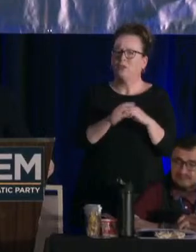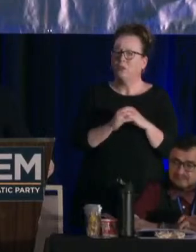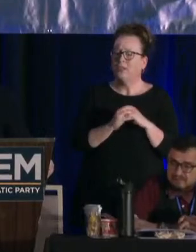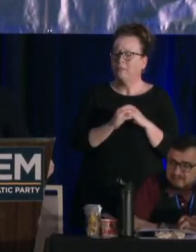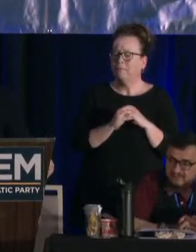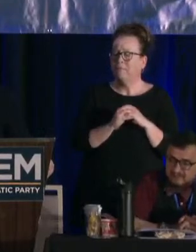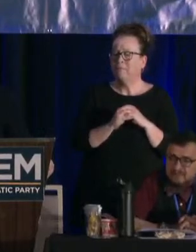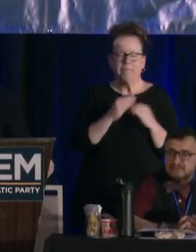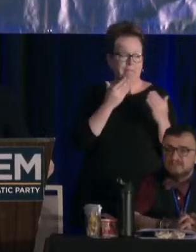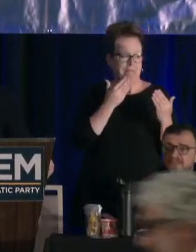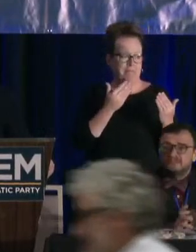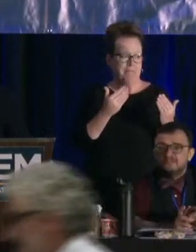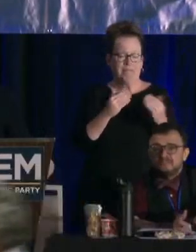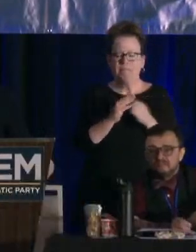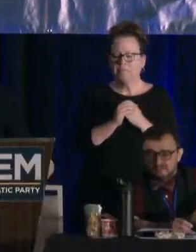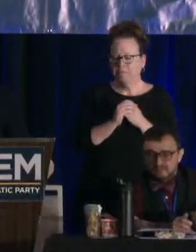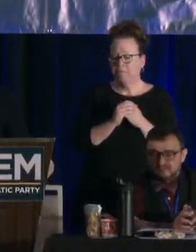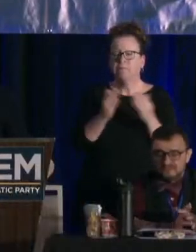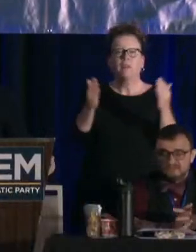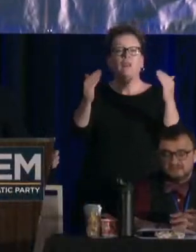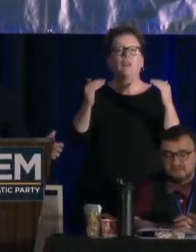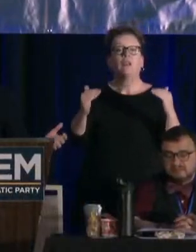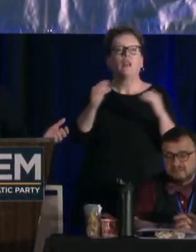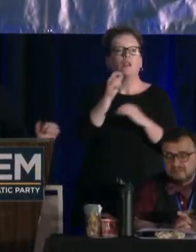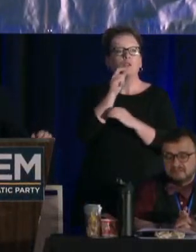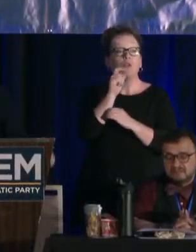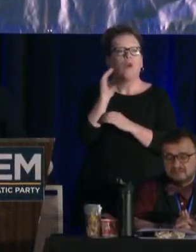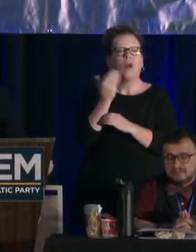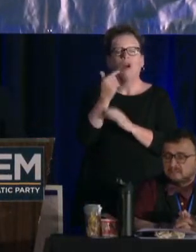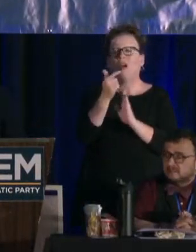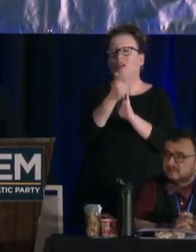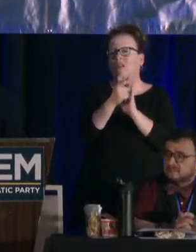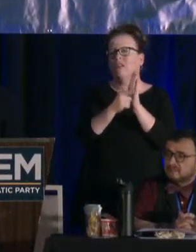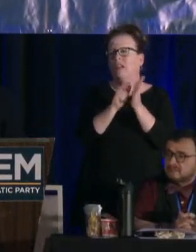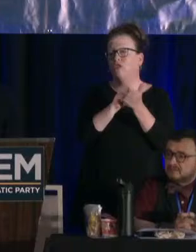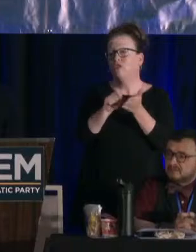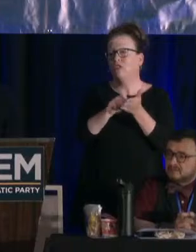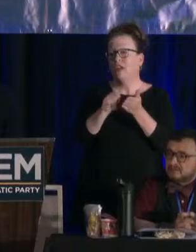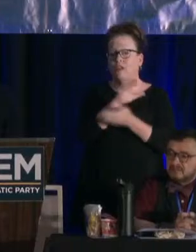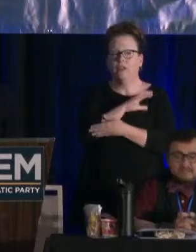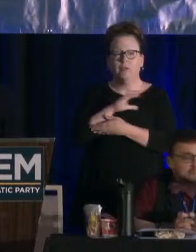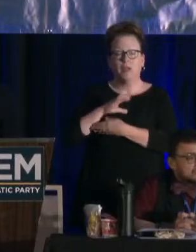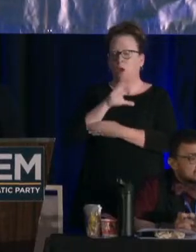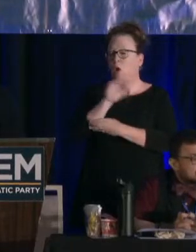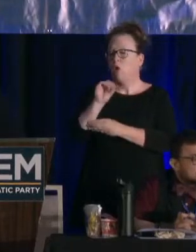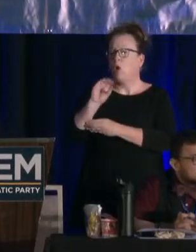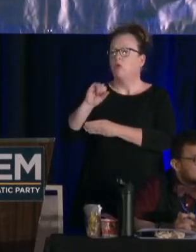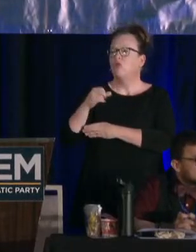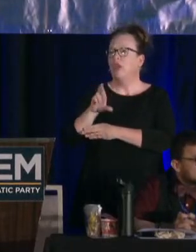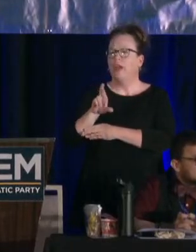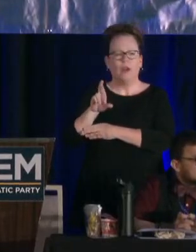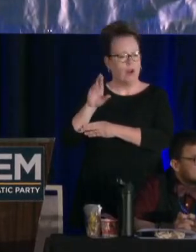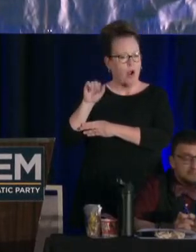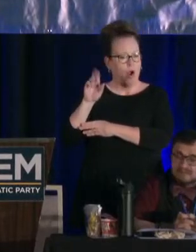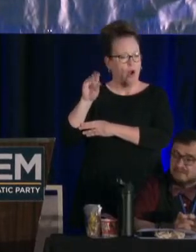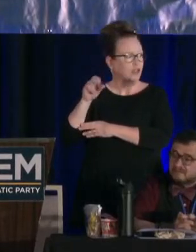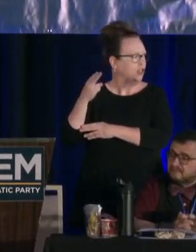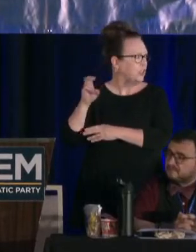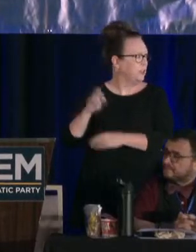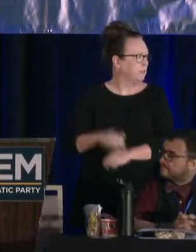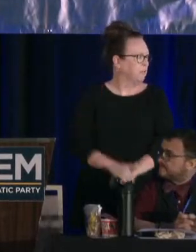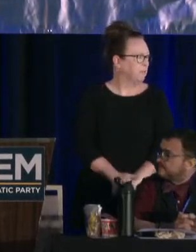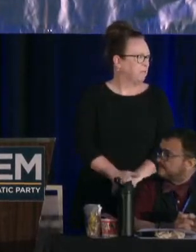organization that's moving forward. Next up will be our Legislation Committee, our co-chair, Margie Granado. Let's give her a hand.